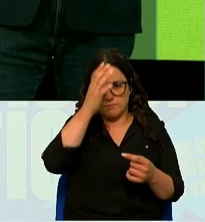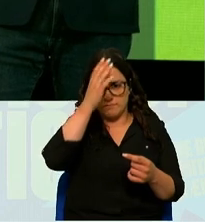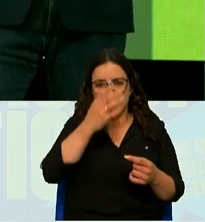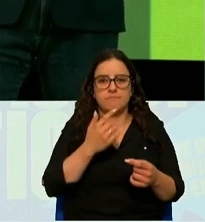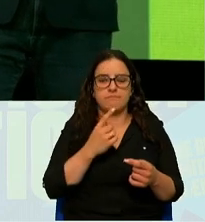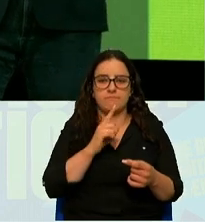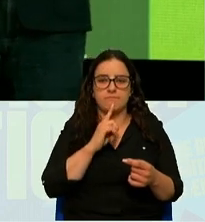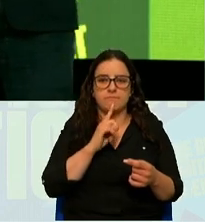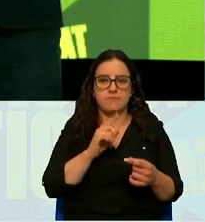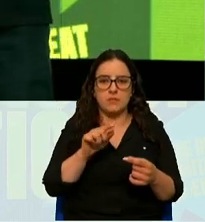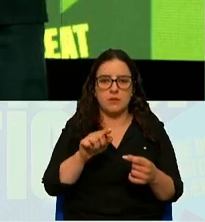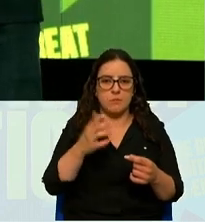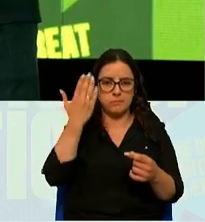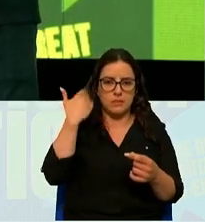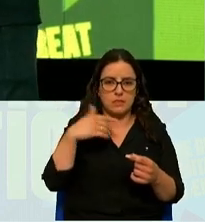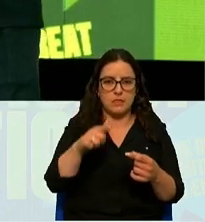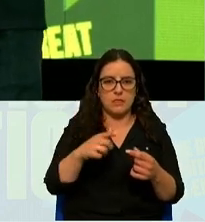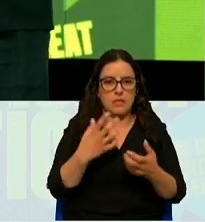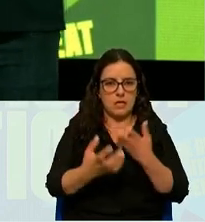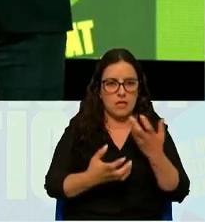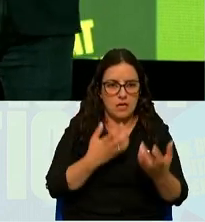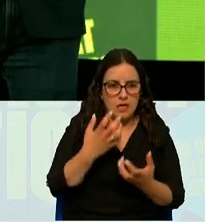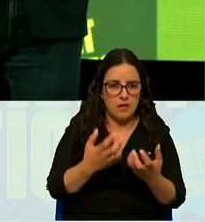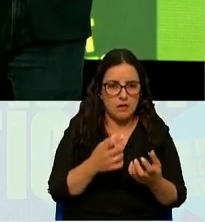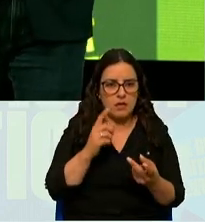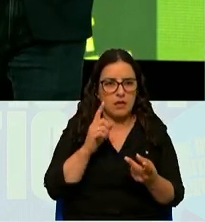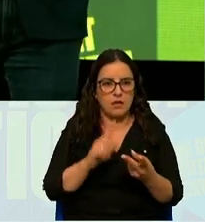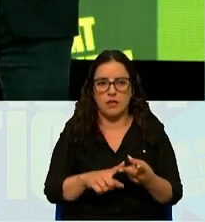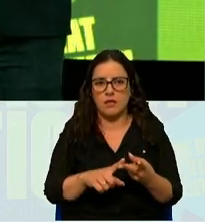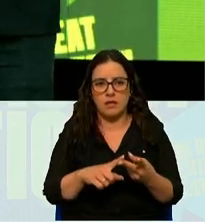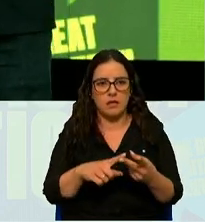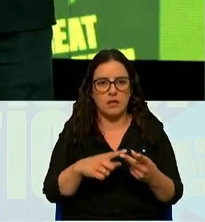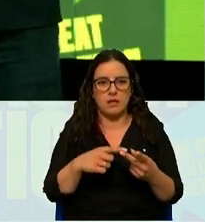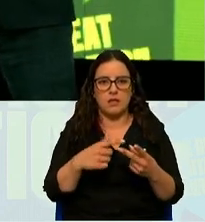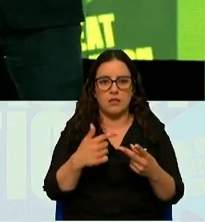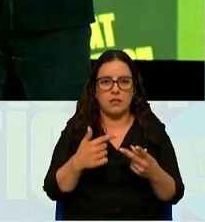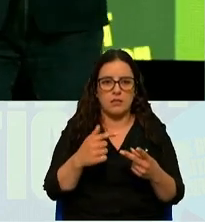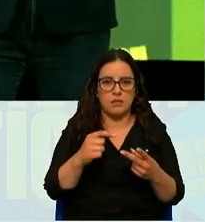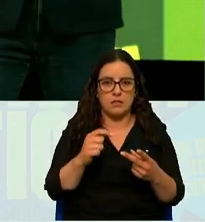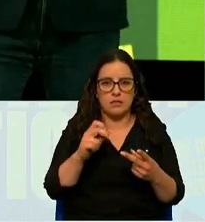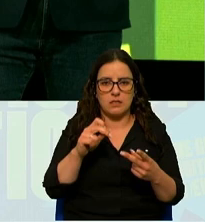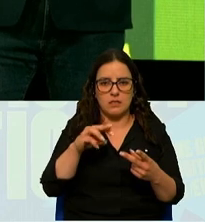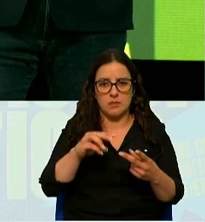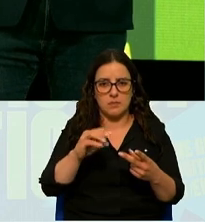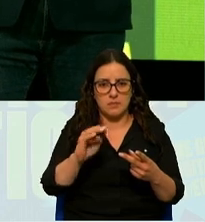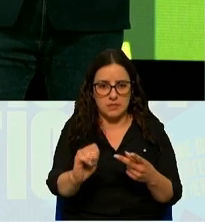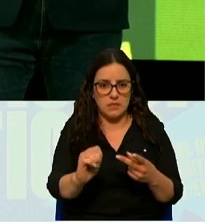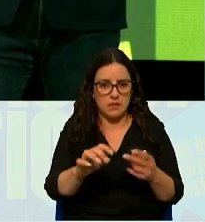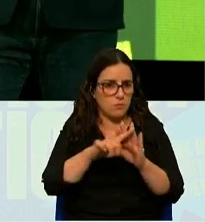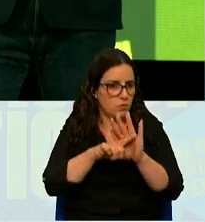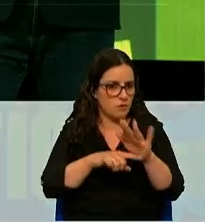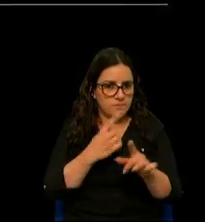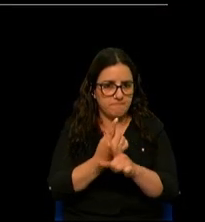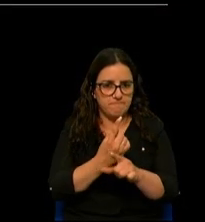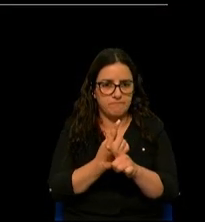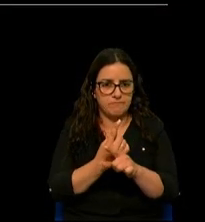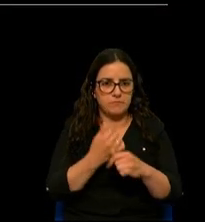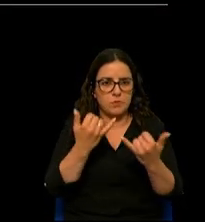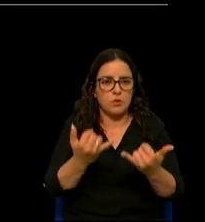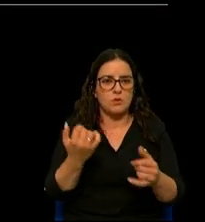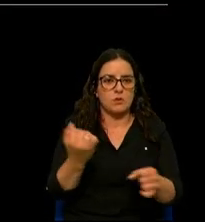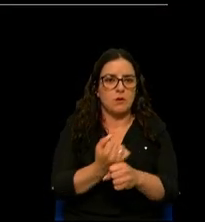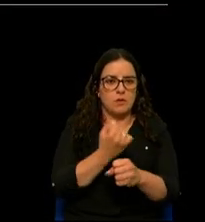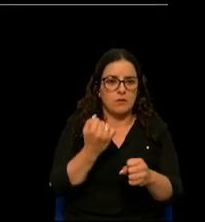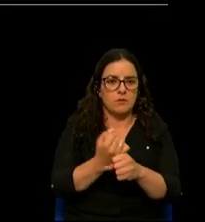from Dynamics to Teams to Bing to all our productivity suite, et cetera. And then you have different tasks that